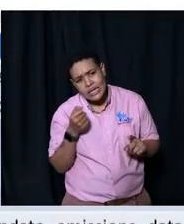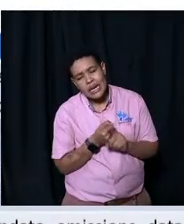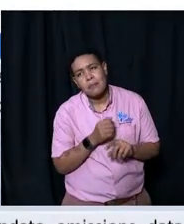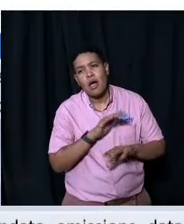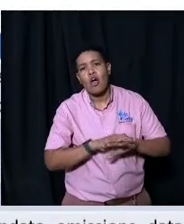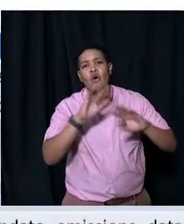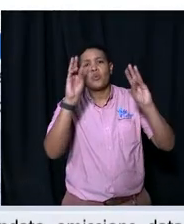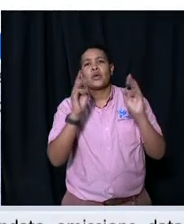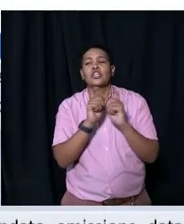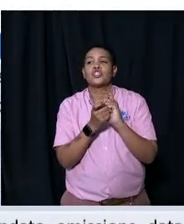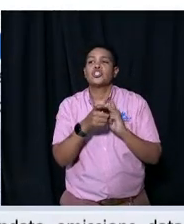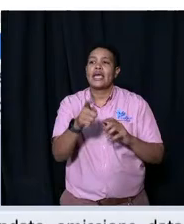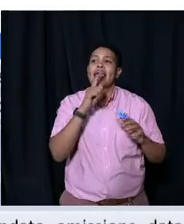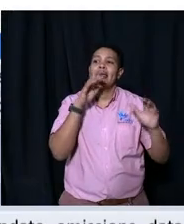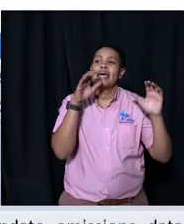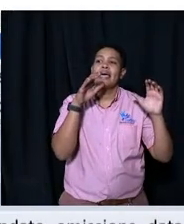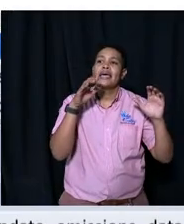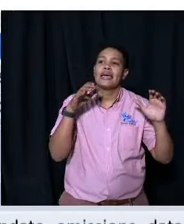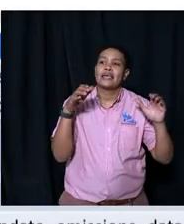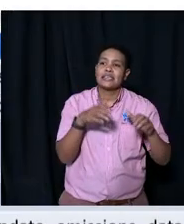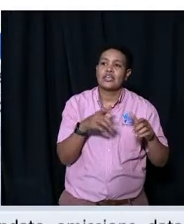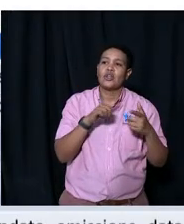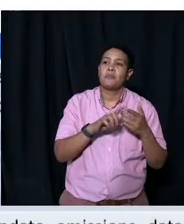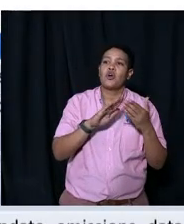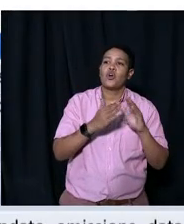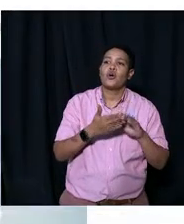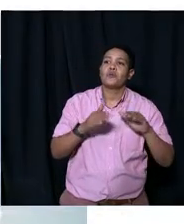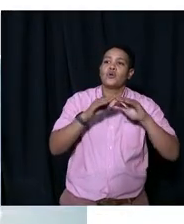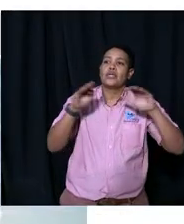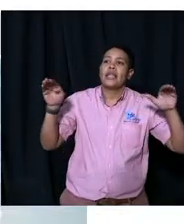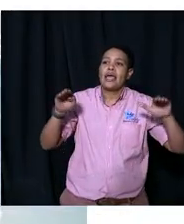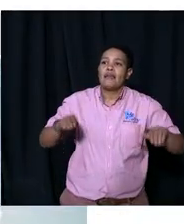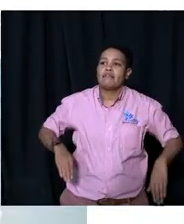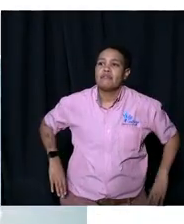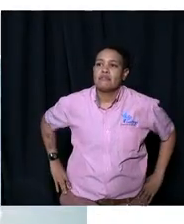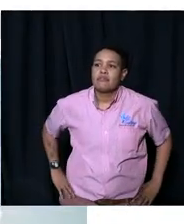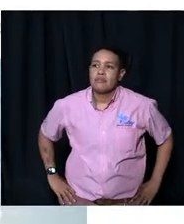of climate change at the sectoral and community levels.